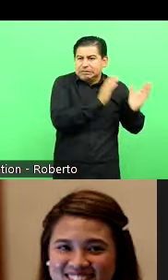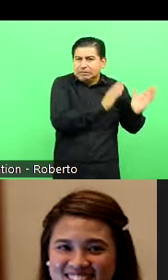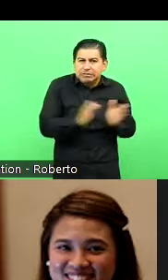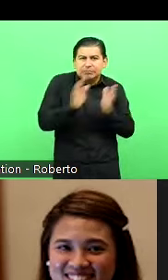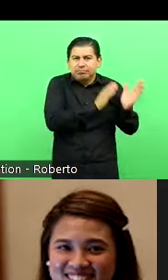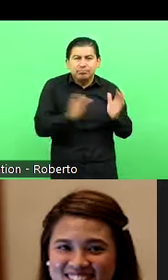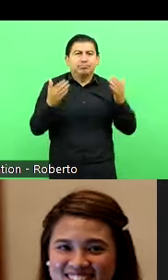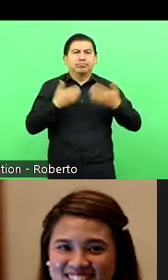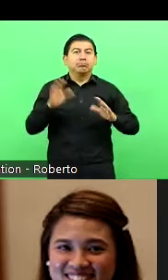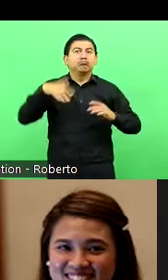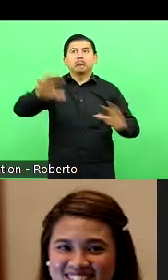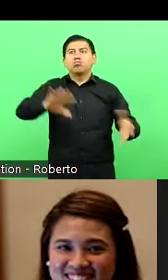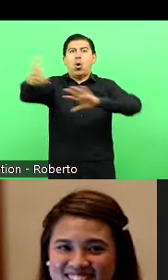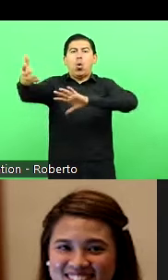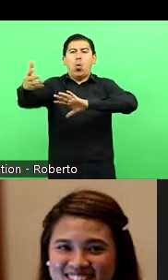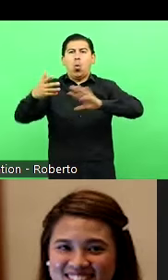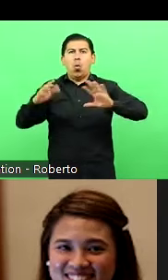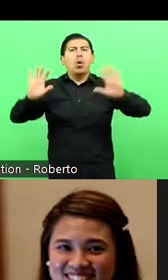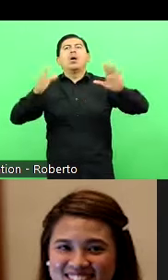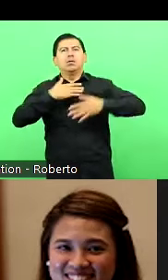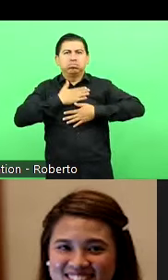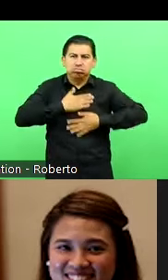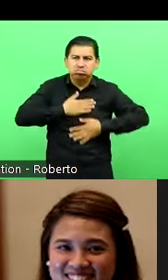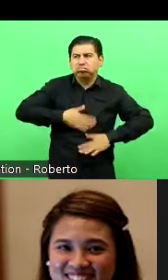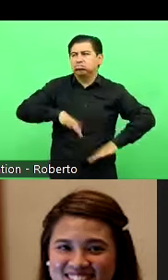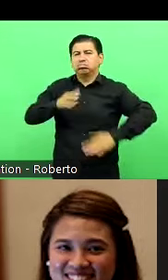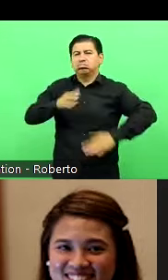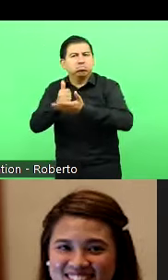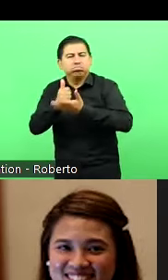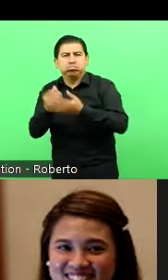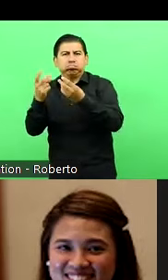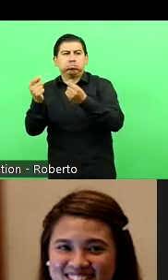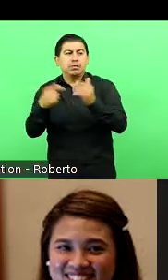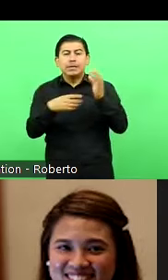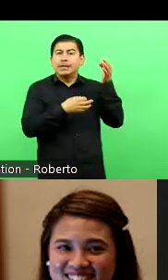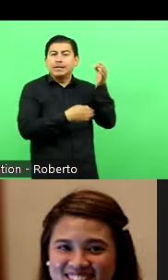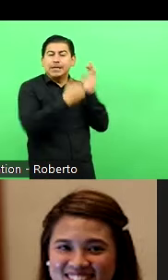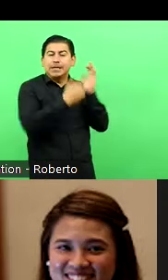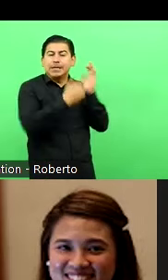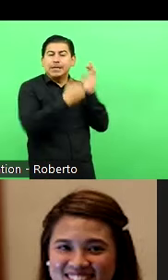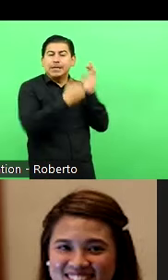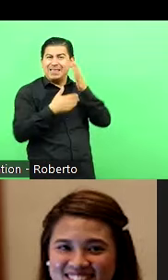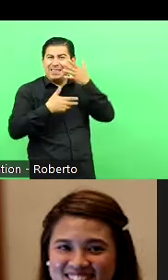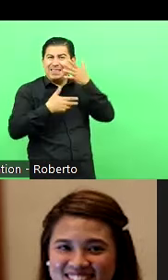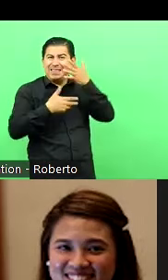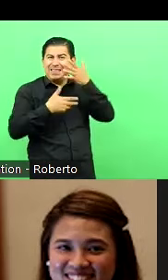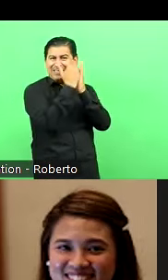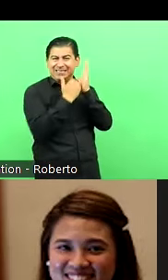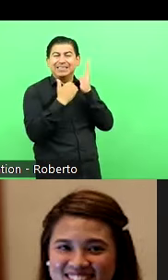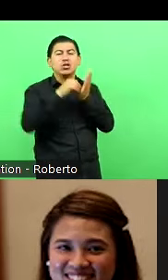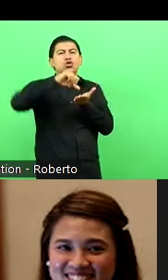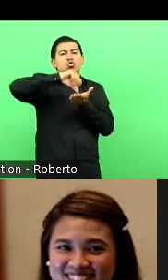is not just the city government, or it's not just the government agencies or personnel who are answering